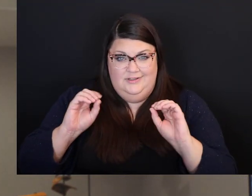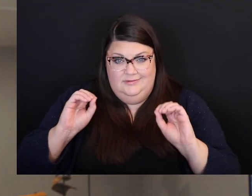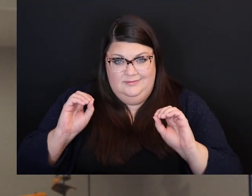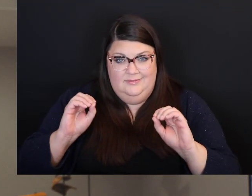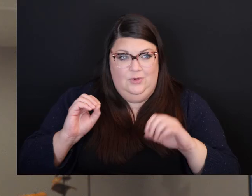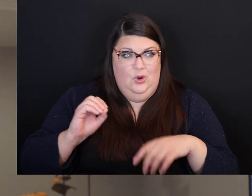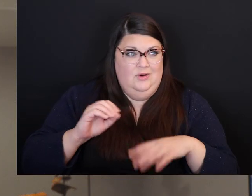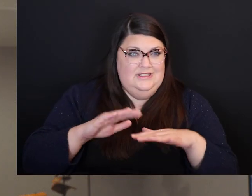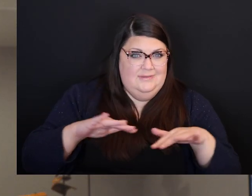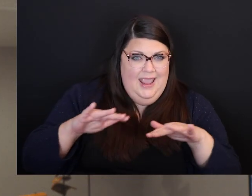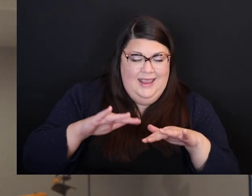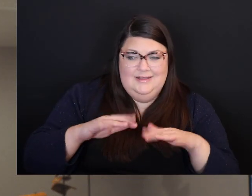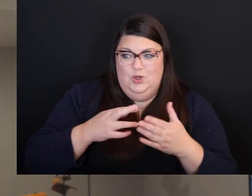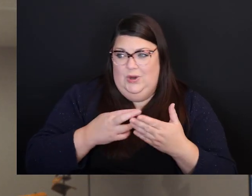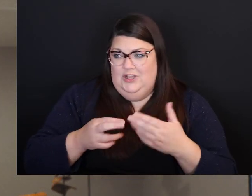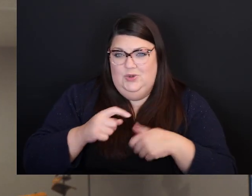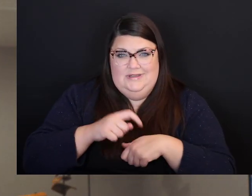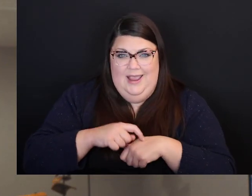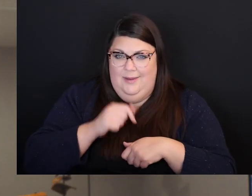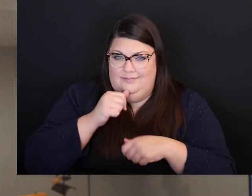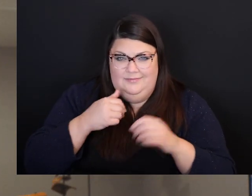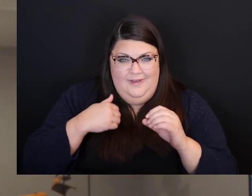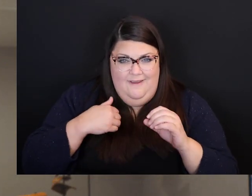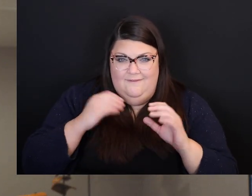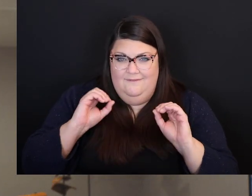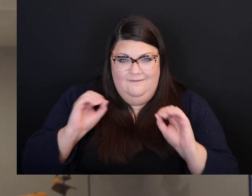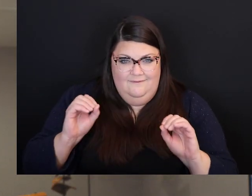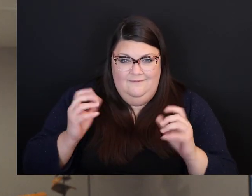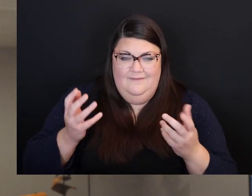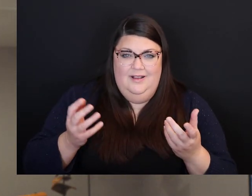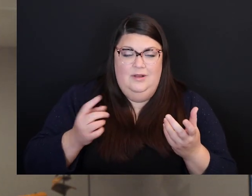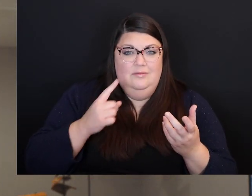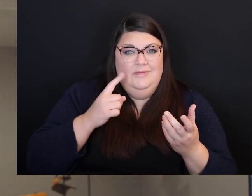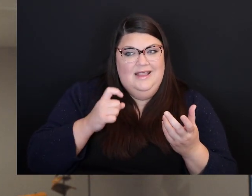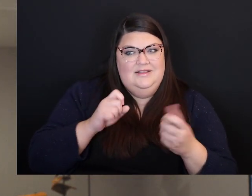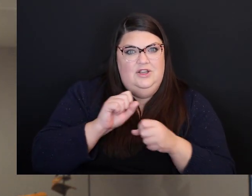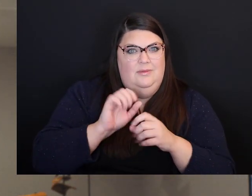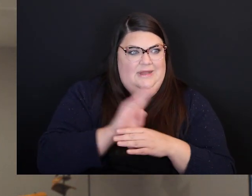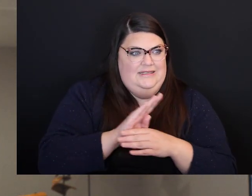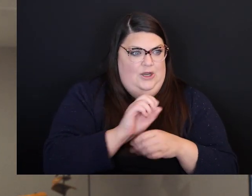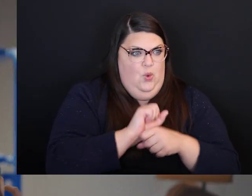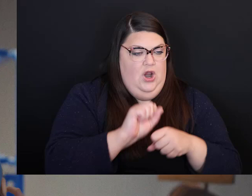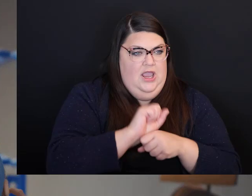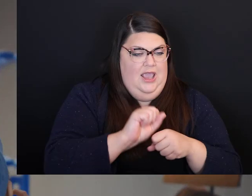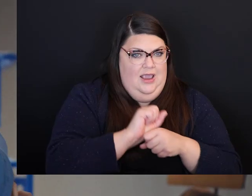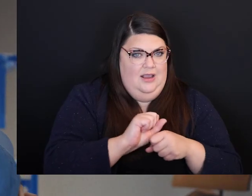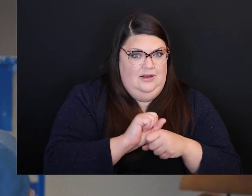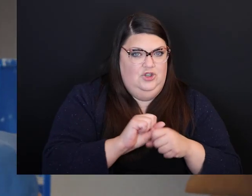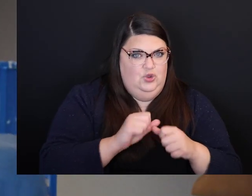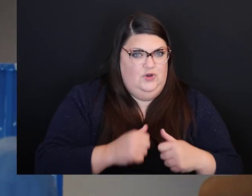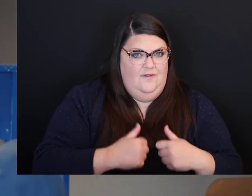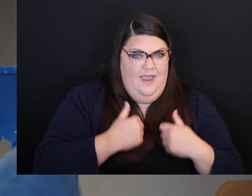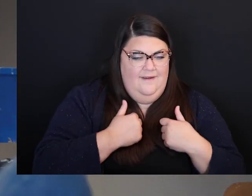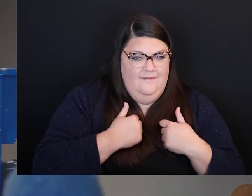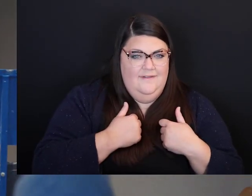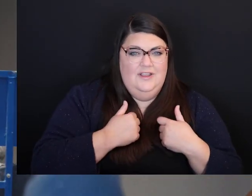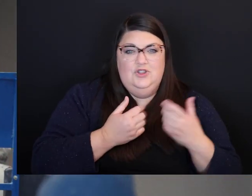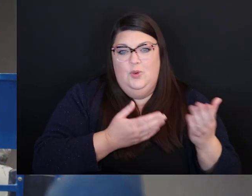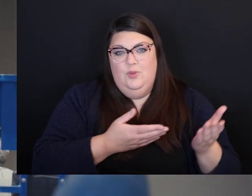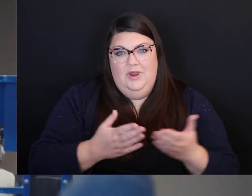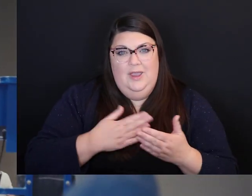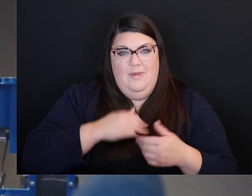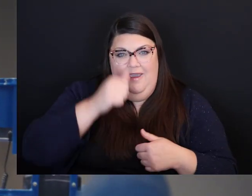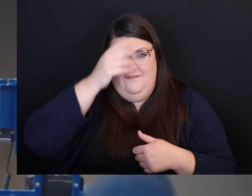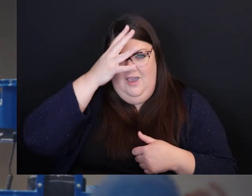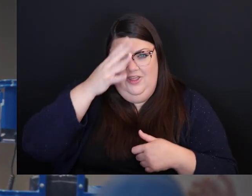or even space or resources or time, right? Because they're so busy working to survive. So bringing my